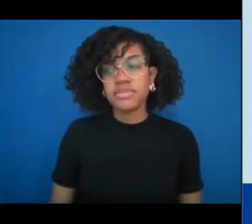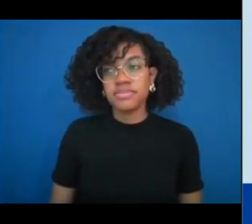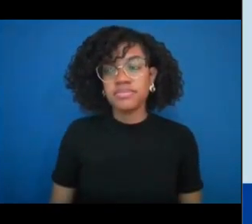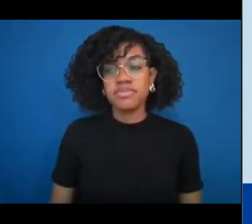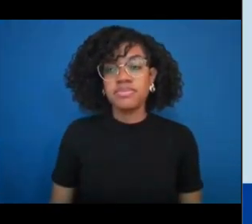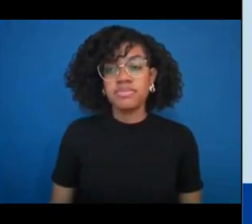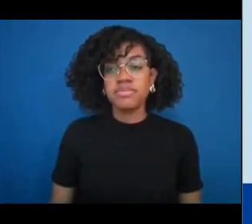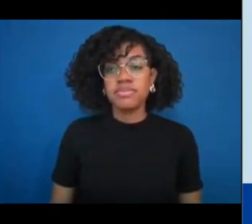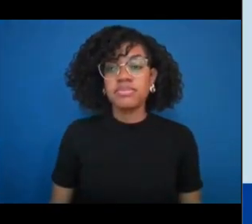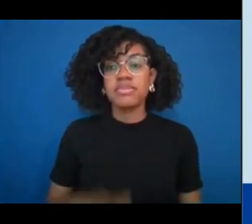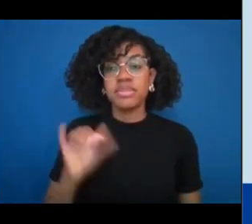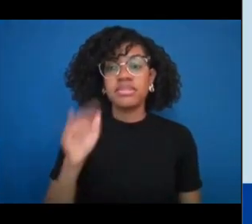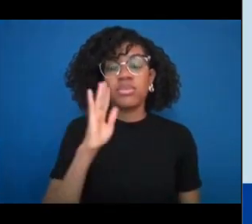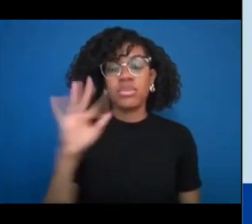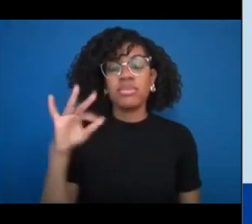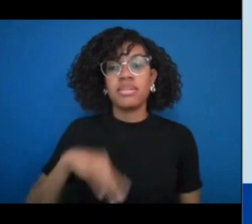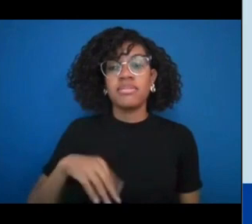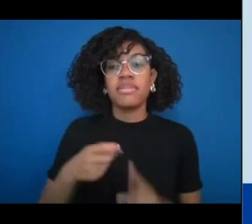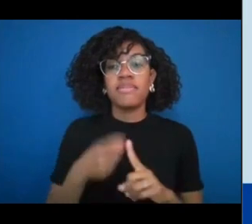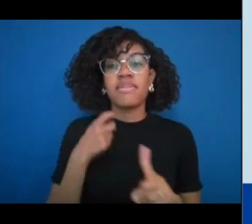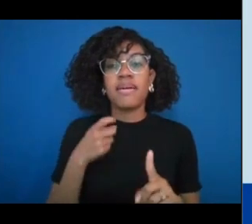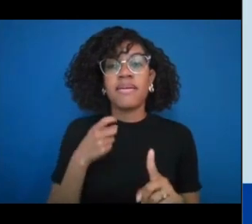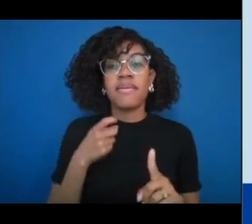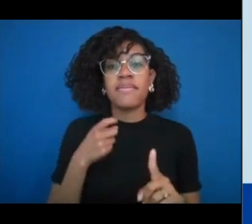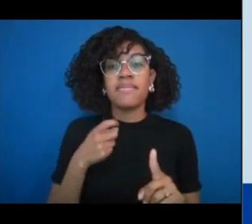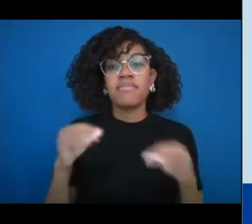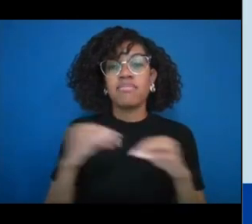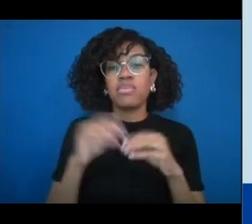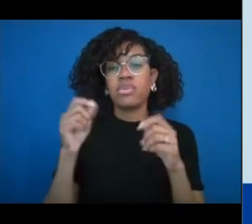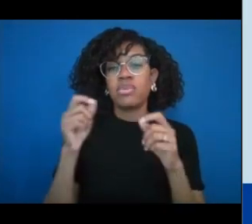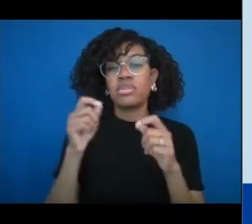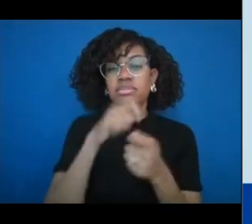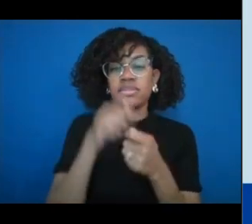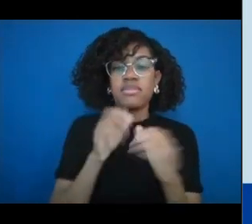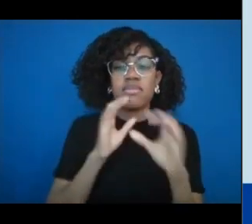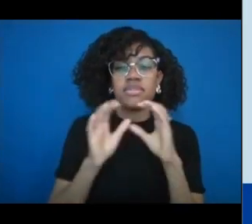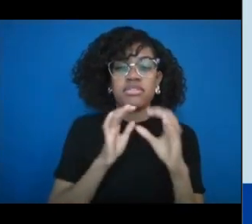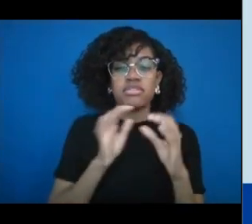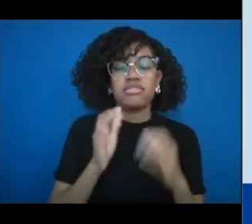that would benefit from some more specific conversation.